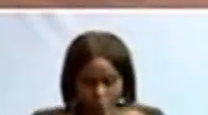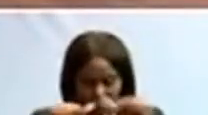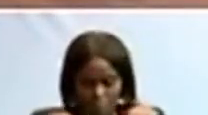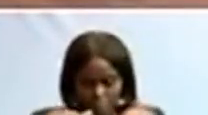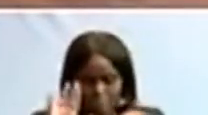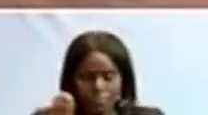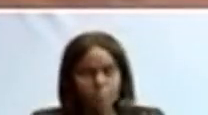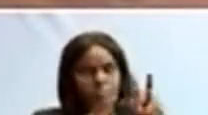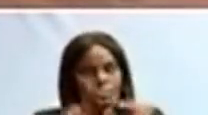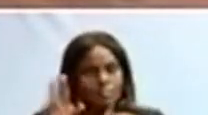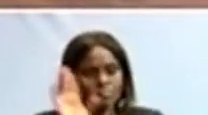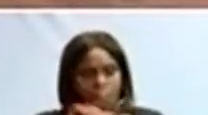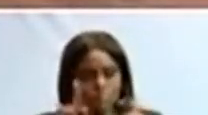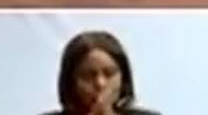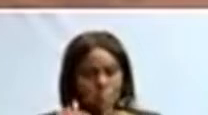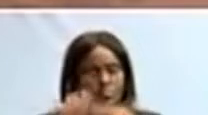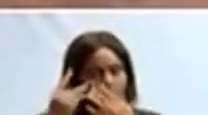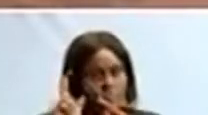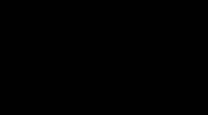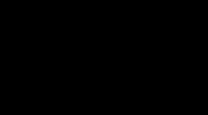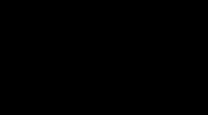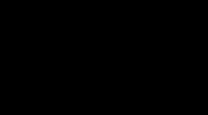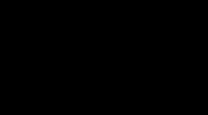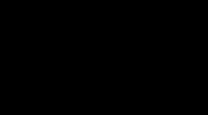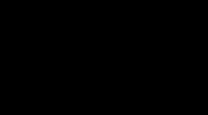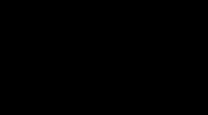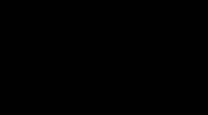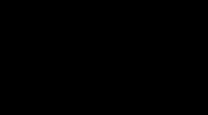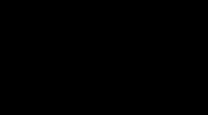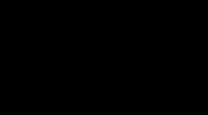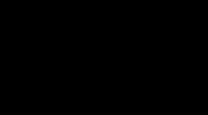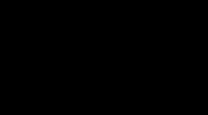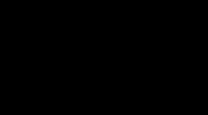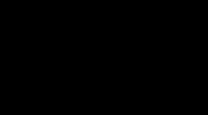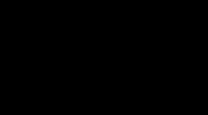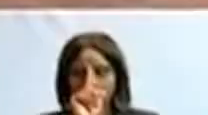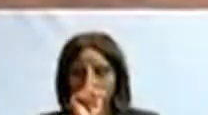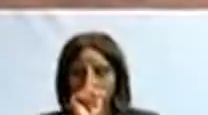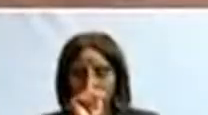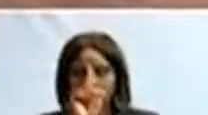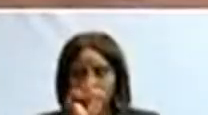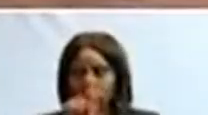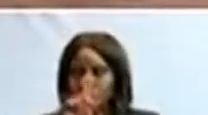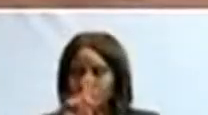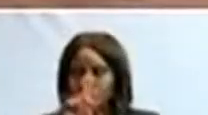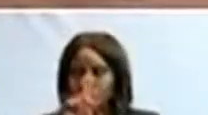auditor's observation and wish to state that failure to ensure